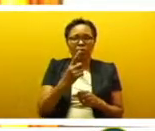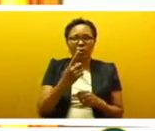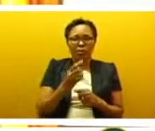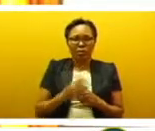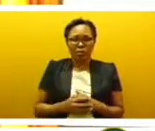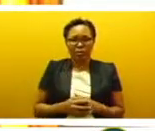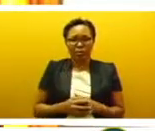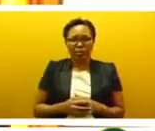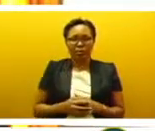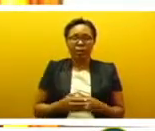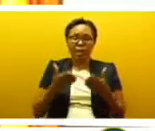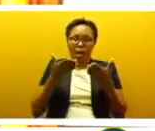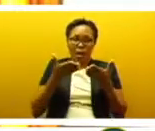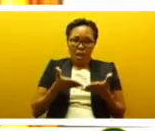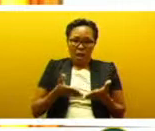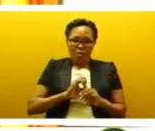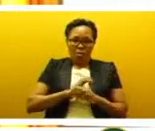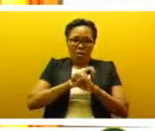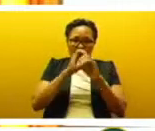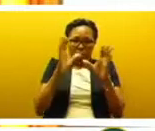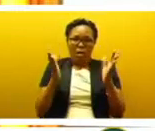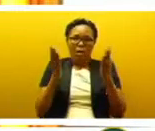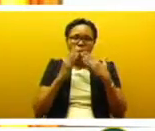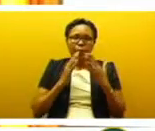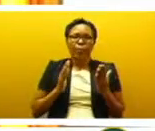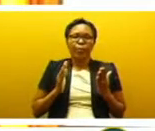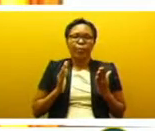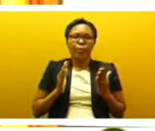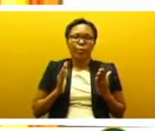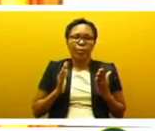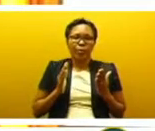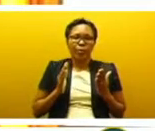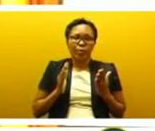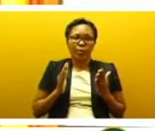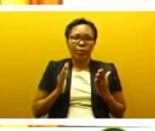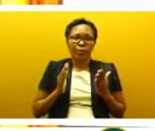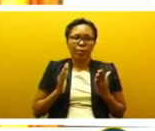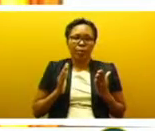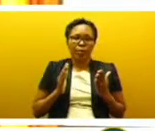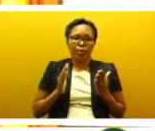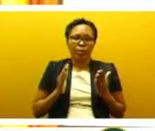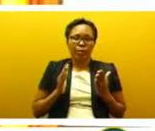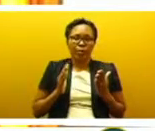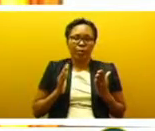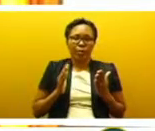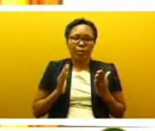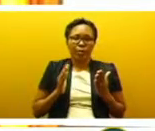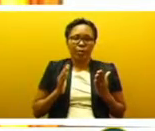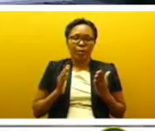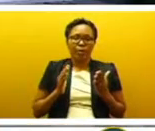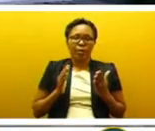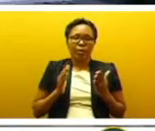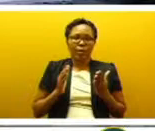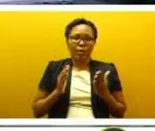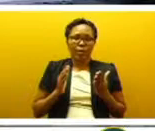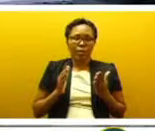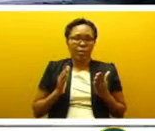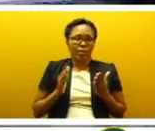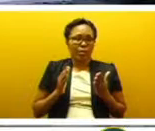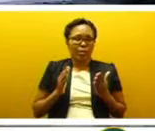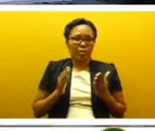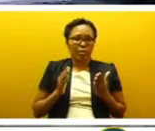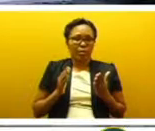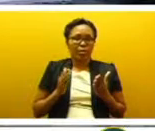It is now clear that the ipse dixit of the petitioners on